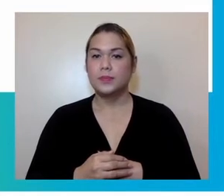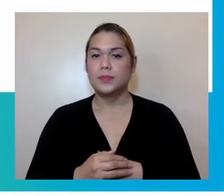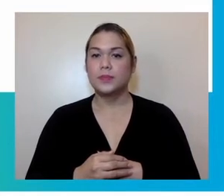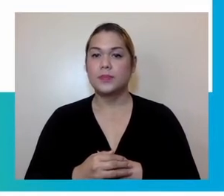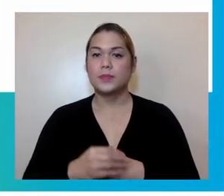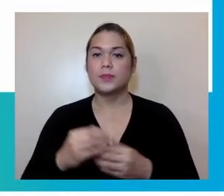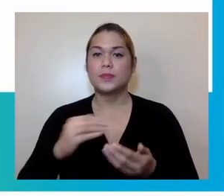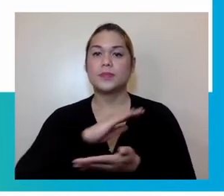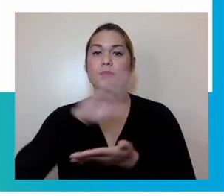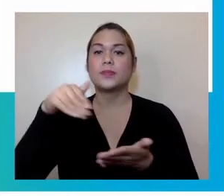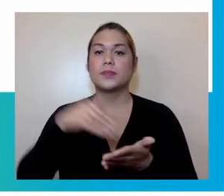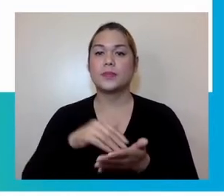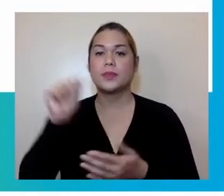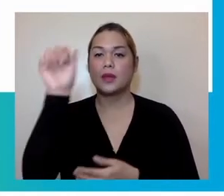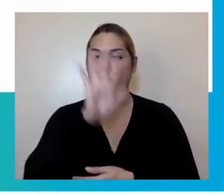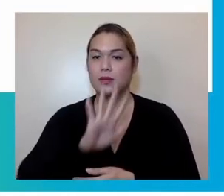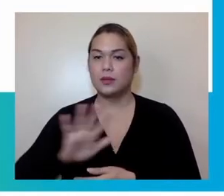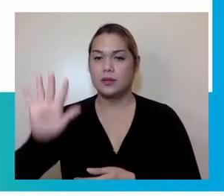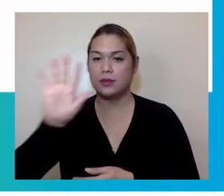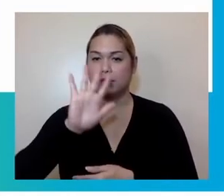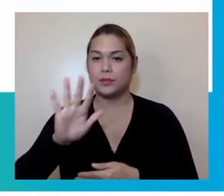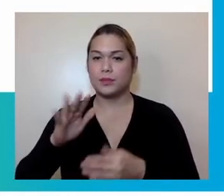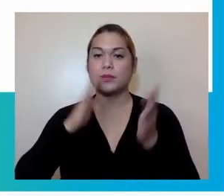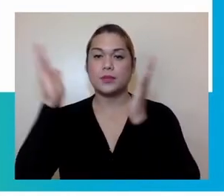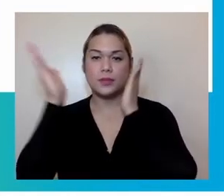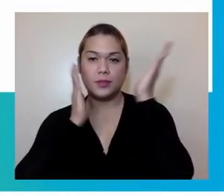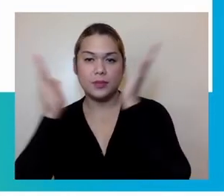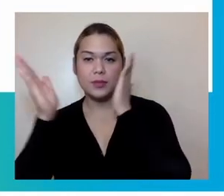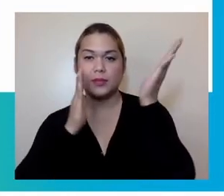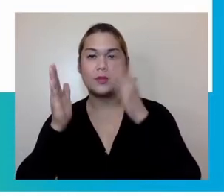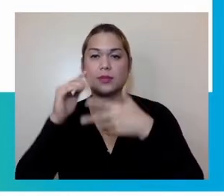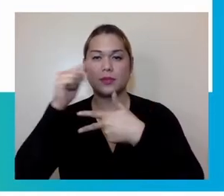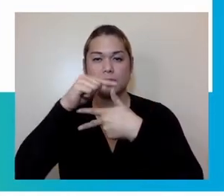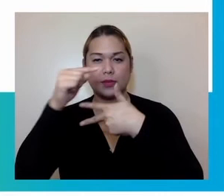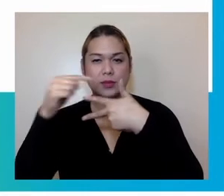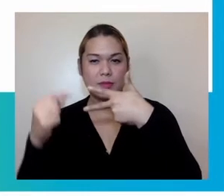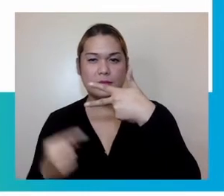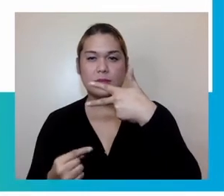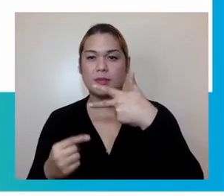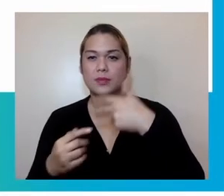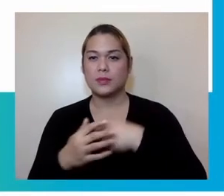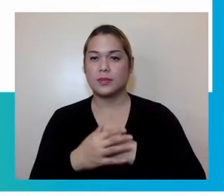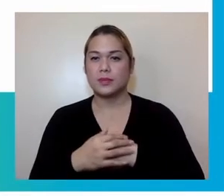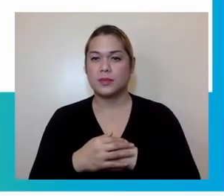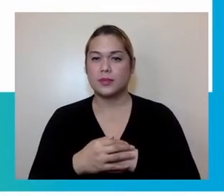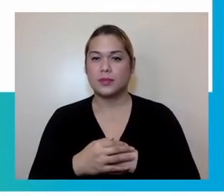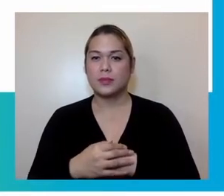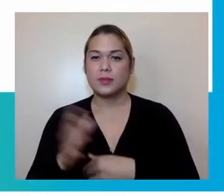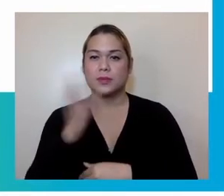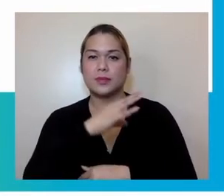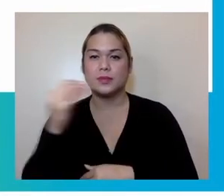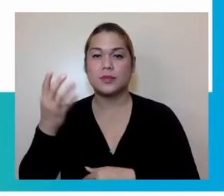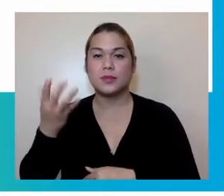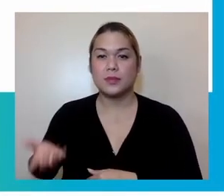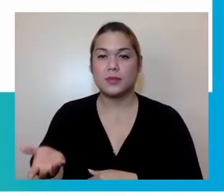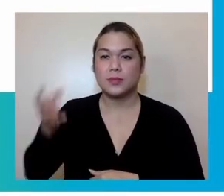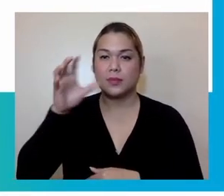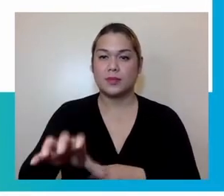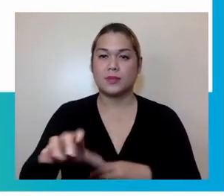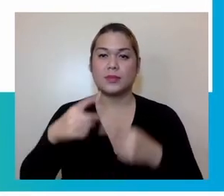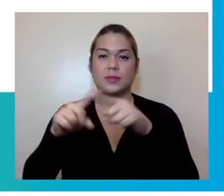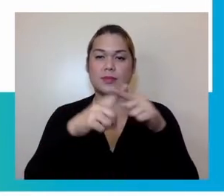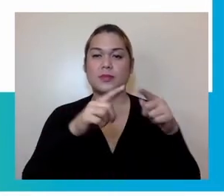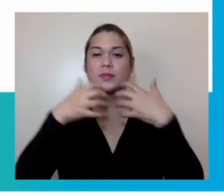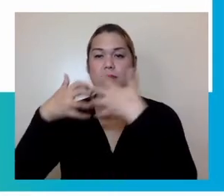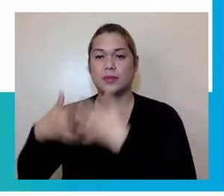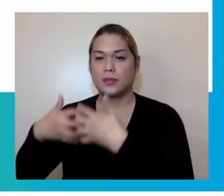grid in Malaysia, and the Rupsha combined cycle plant in Bangladesh, as well as other power sector projects in South Asia. Beyond the impacts